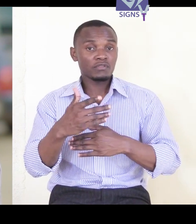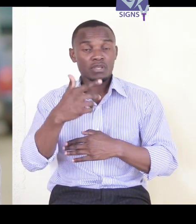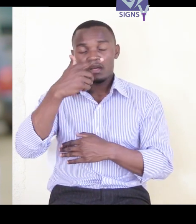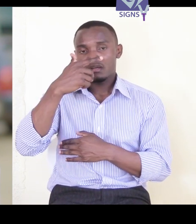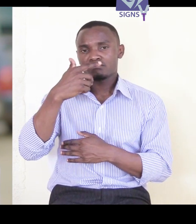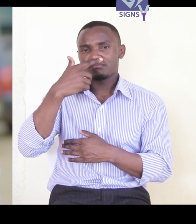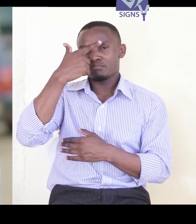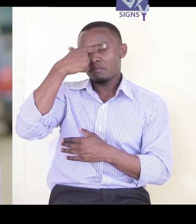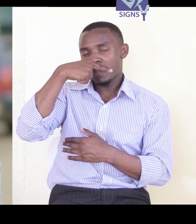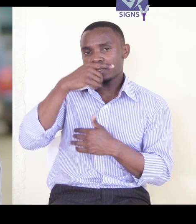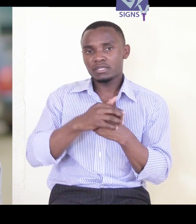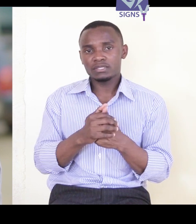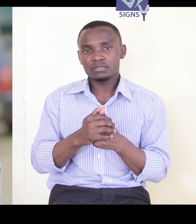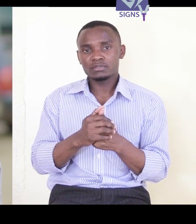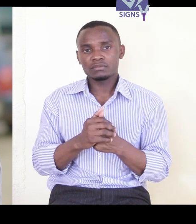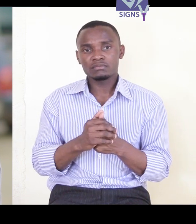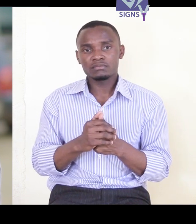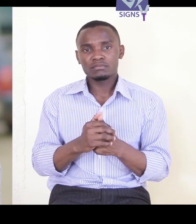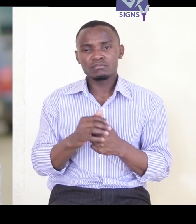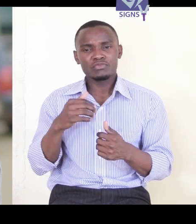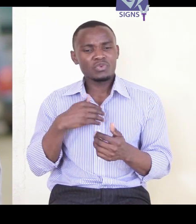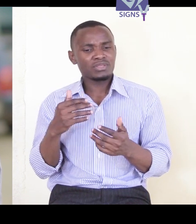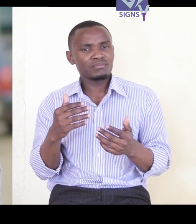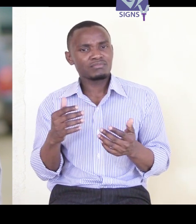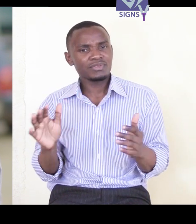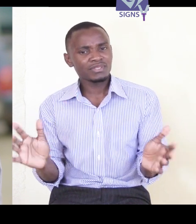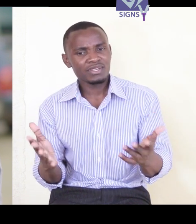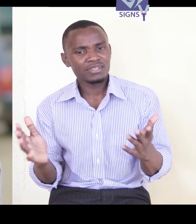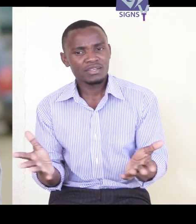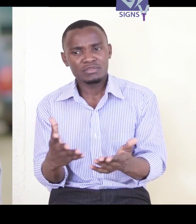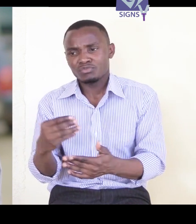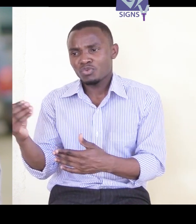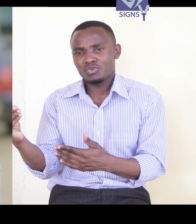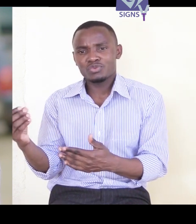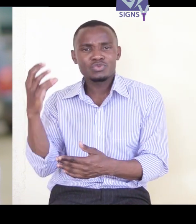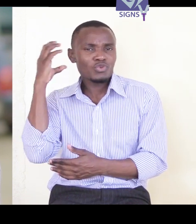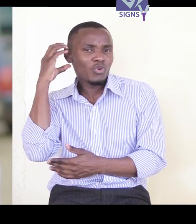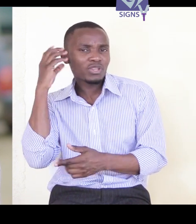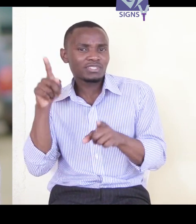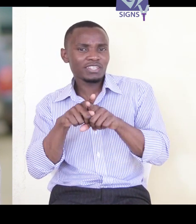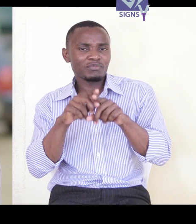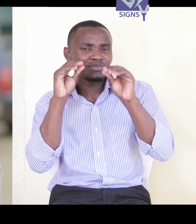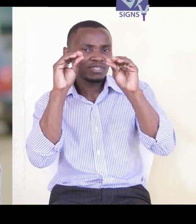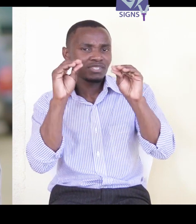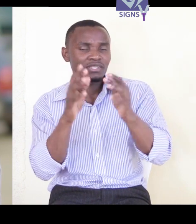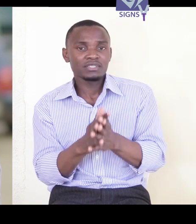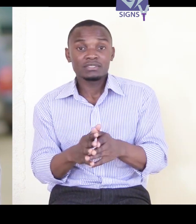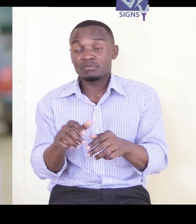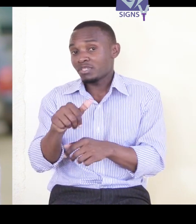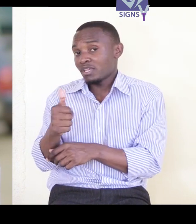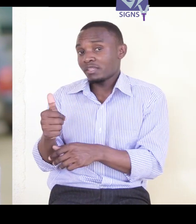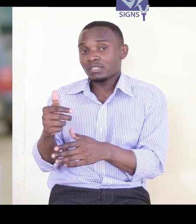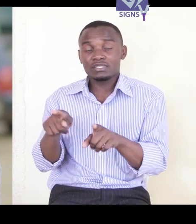they had gone up to Form 4. So we encourage them, if they had good grades, we encourage them to go to colleges like Teachers College. Others will go